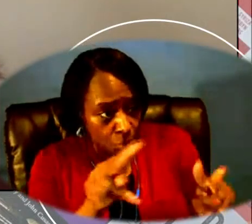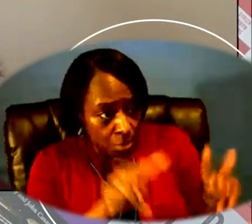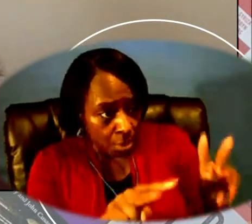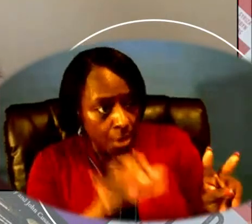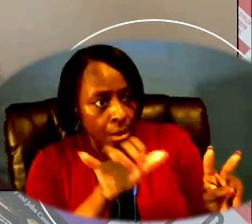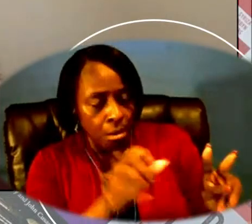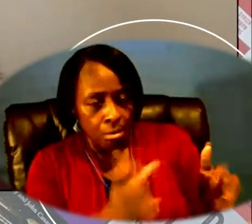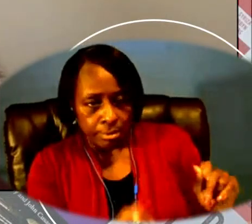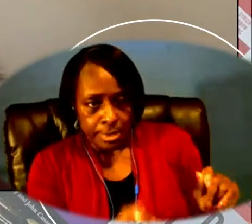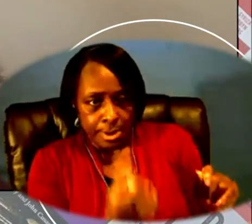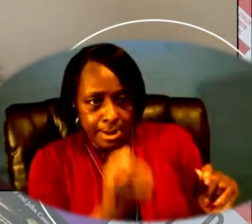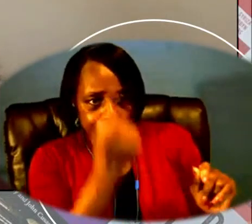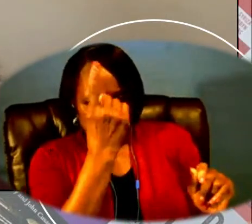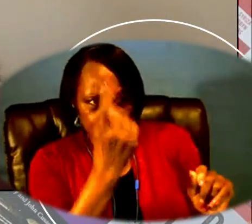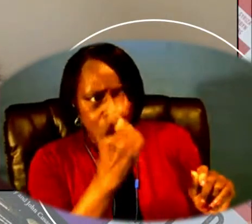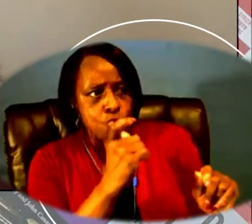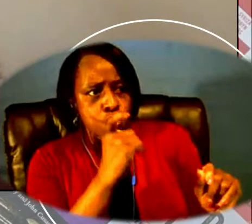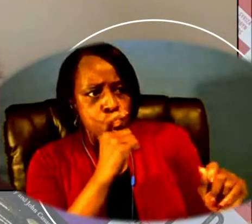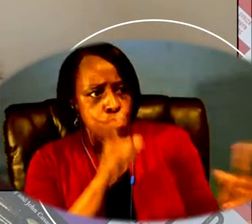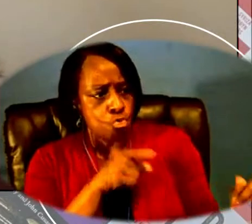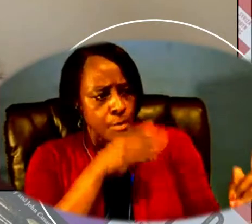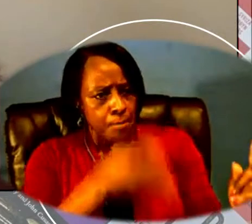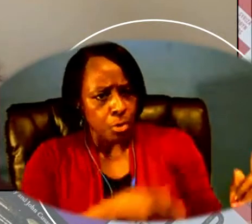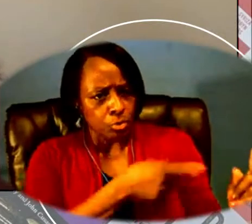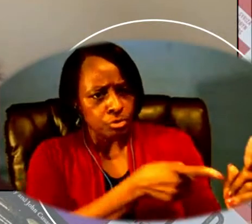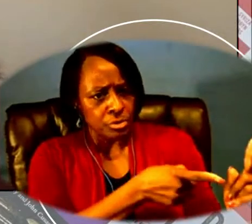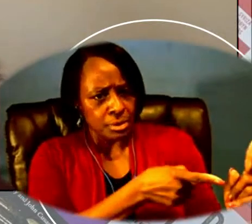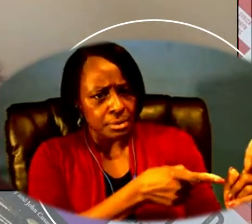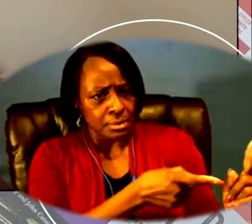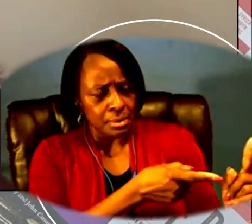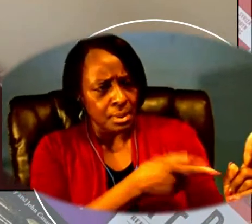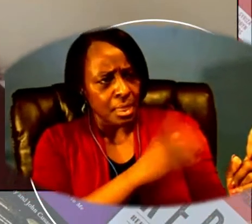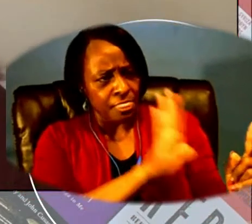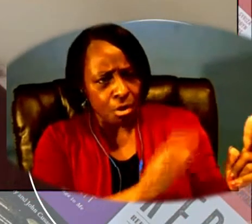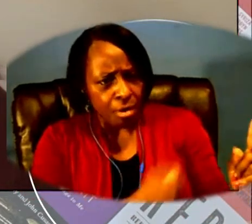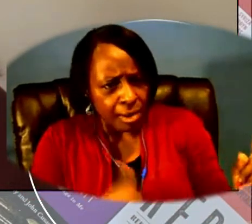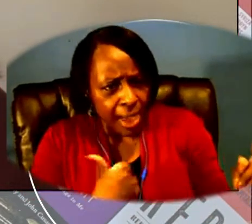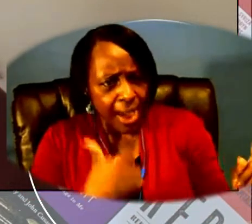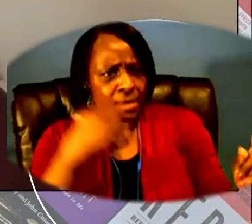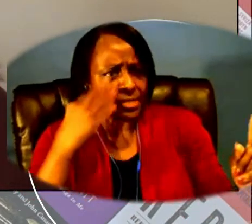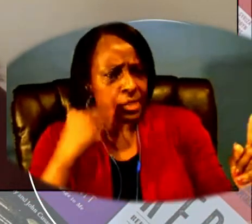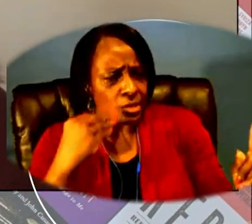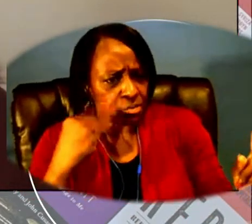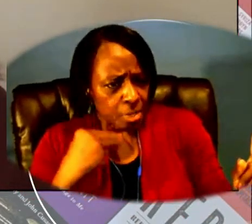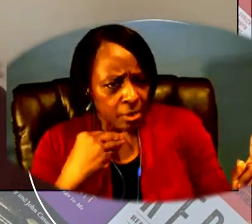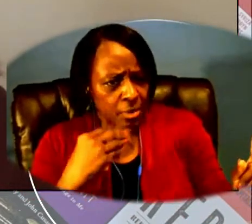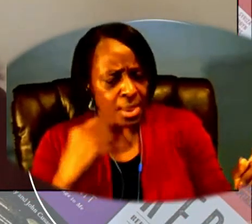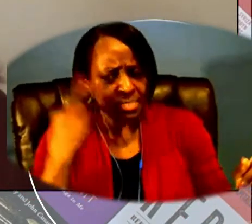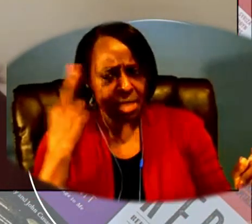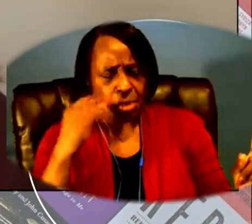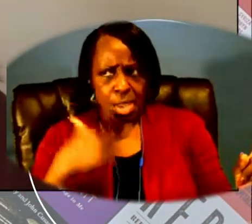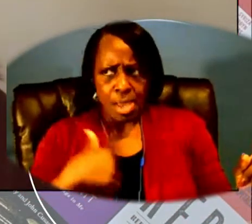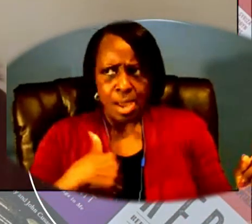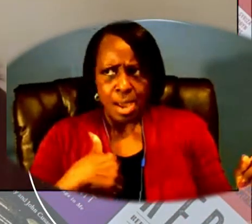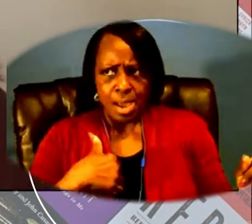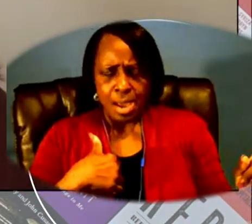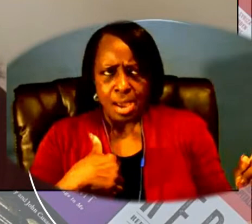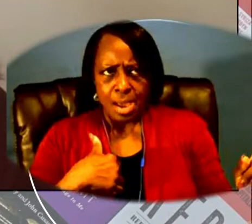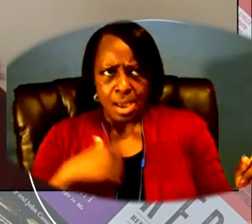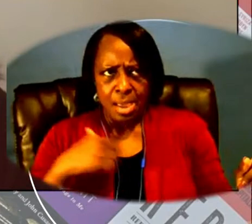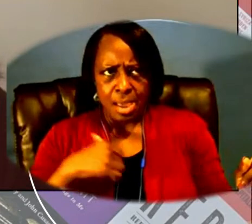understood who they were dealing with, now all they know is I am the ultimate power and I make all